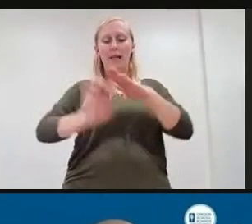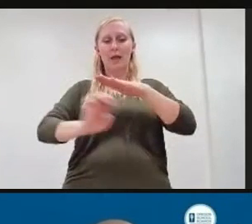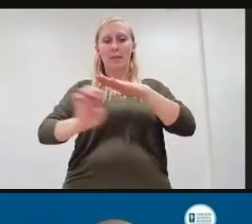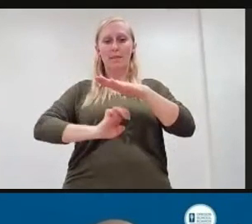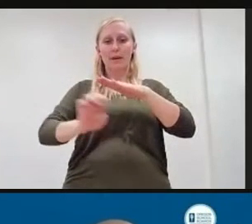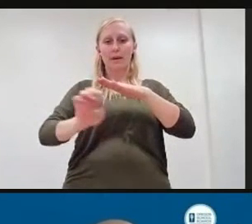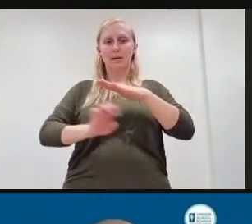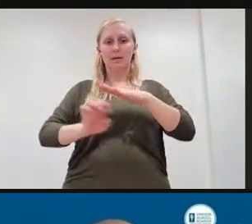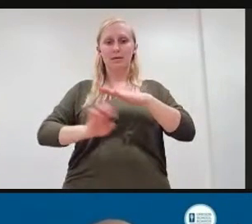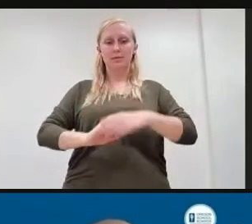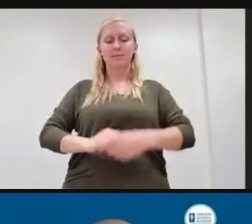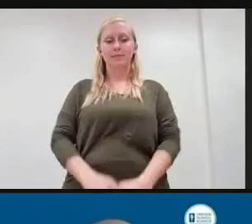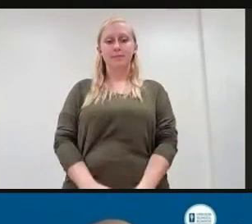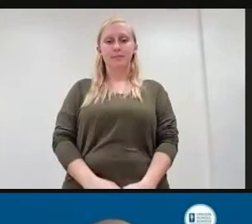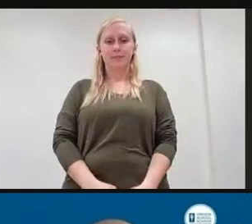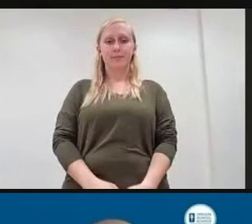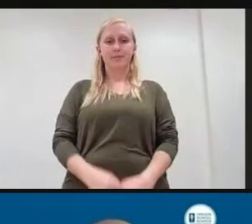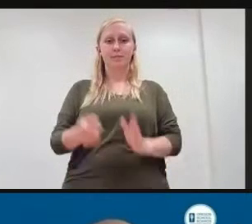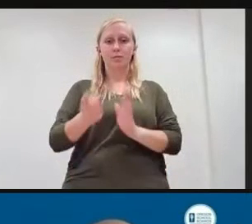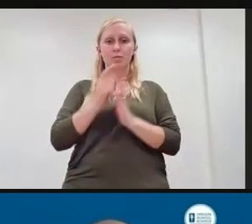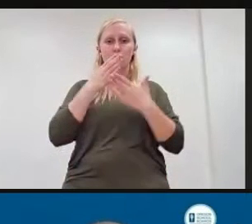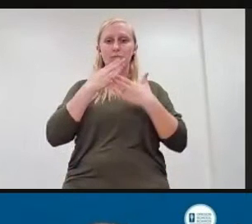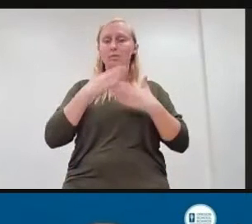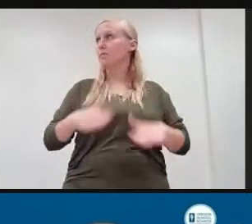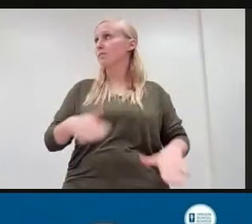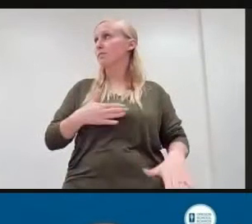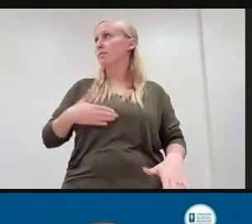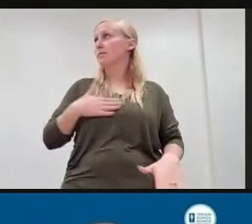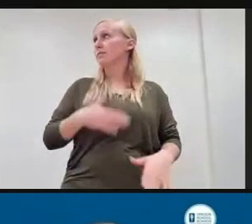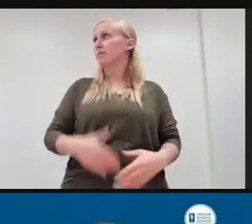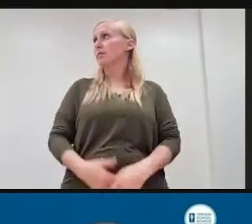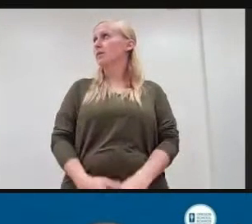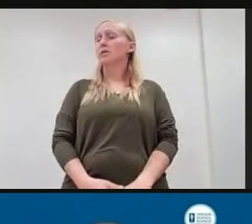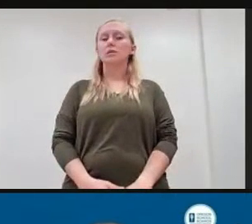Texas. So a moment of silence, please.